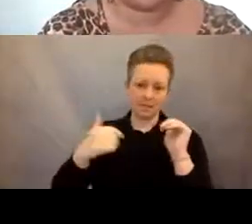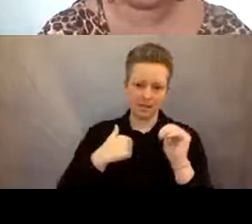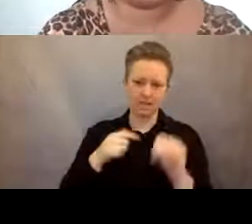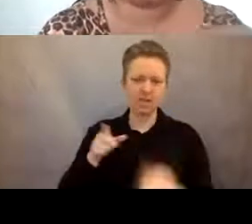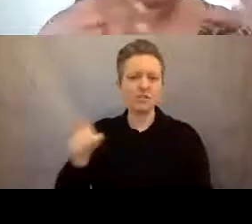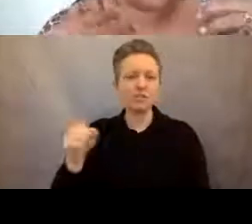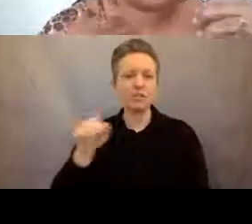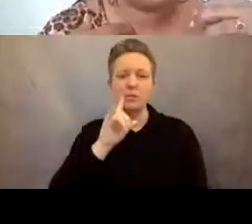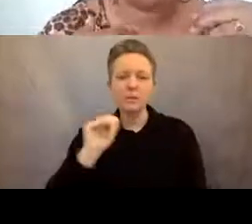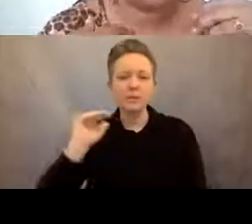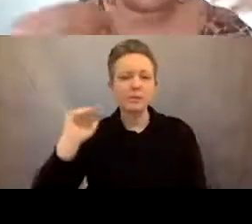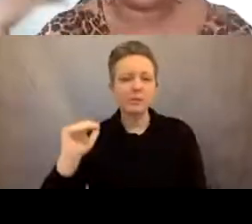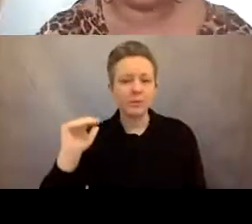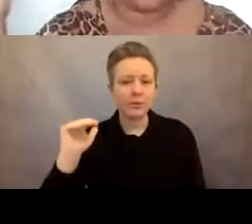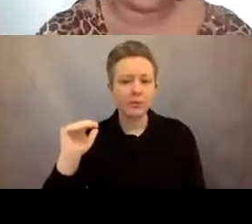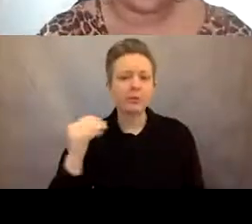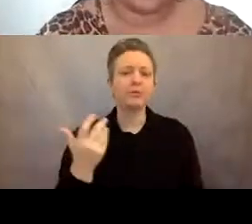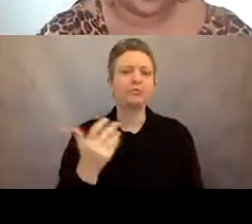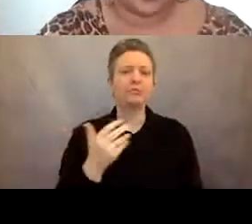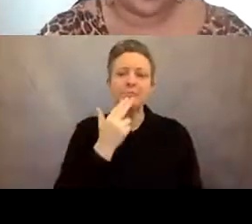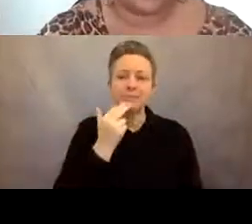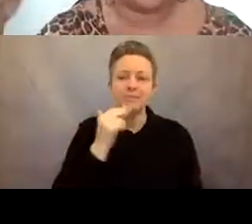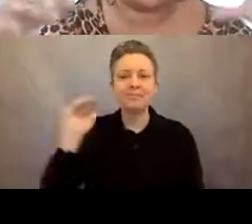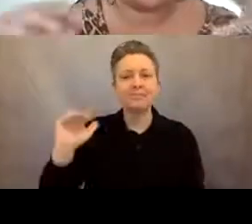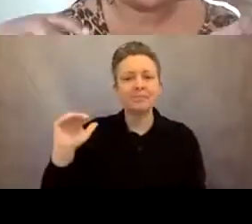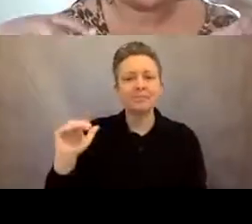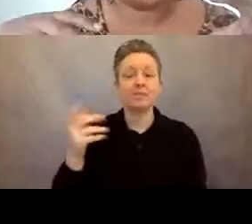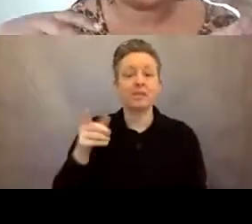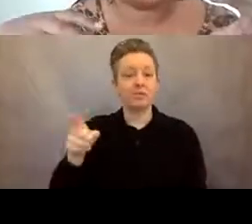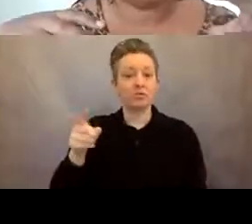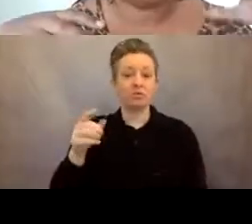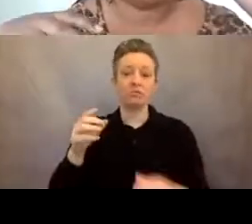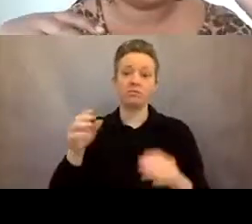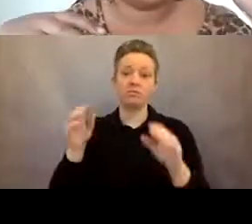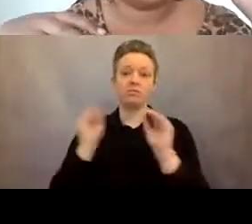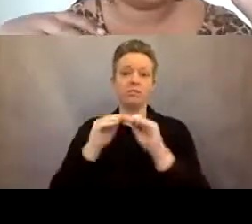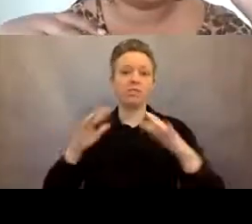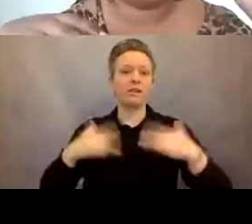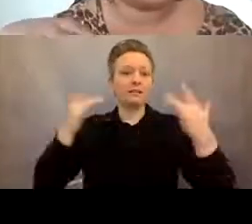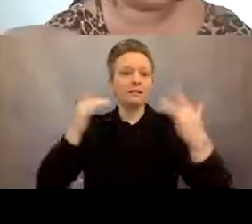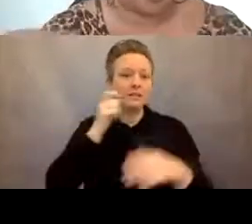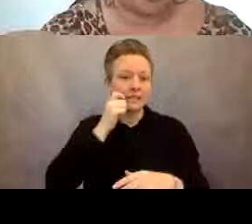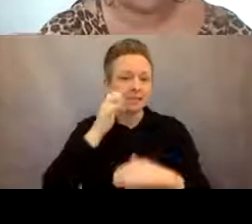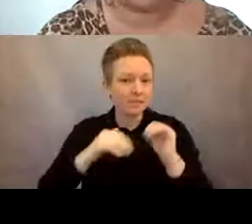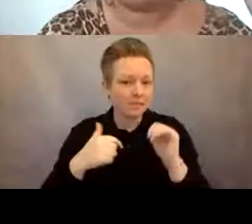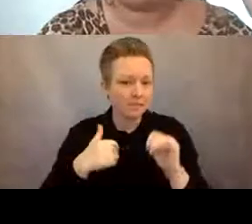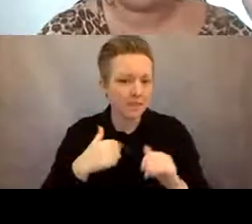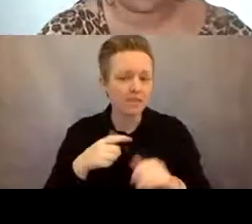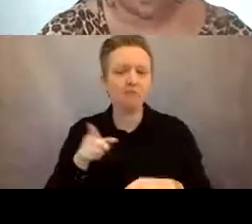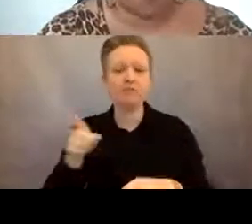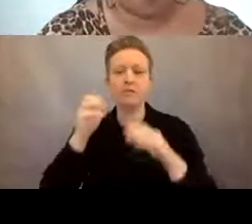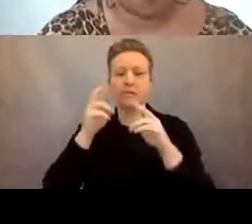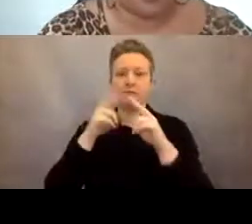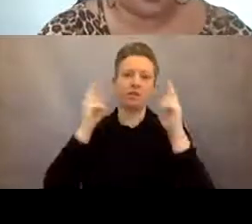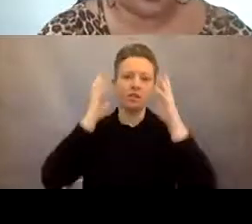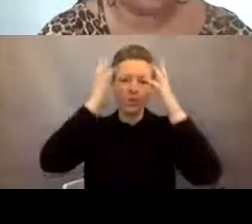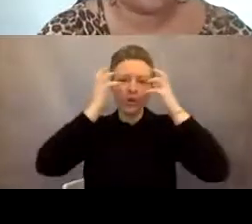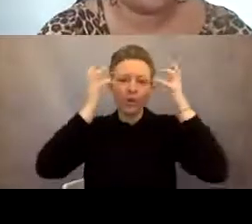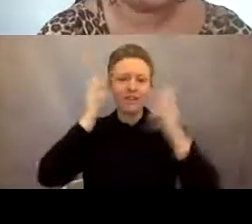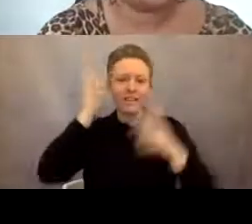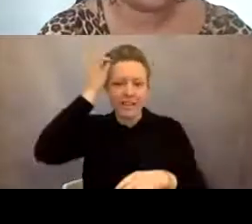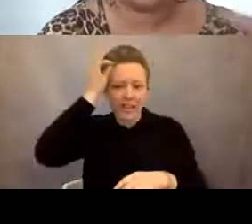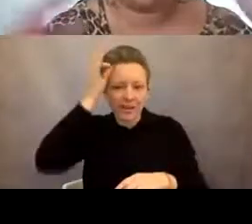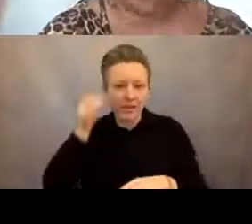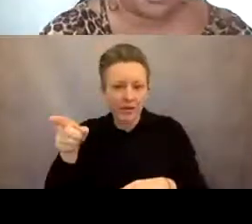me. She's lighter than me, has big curly hair. She is very talkative, very